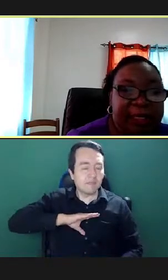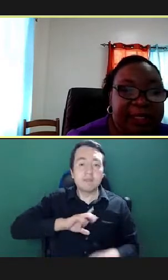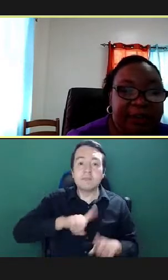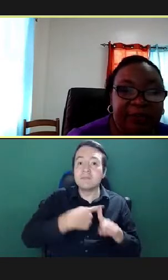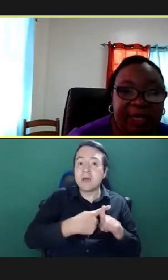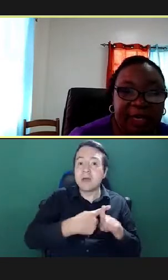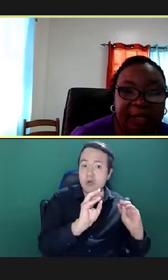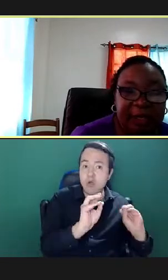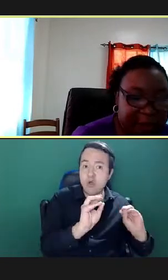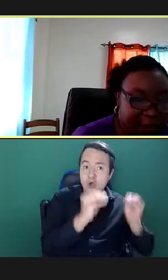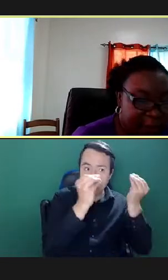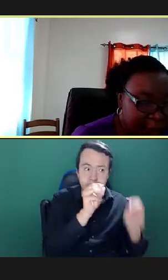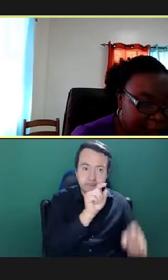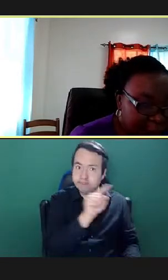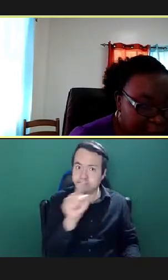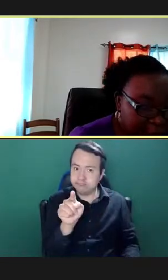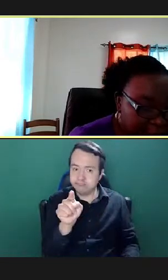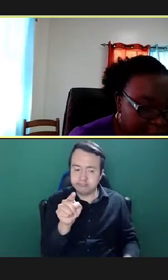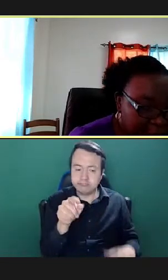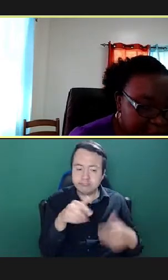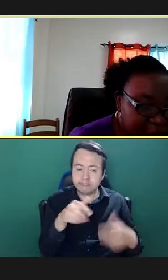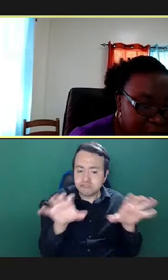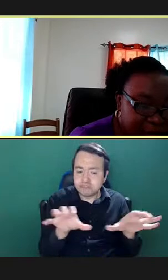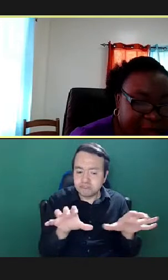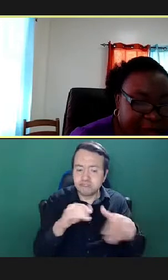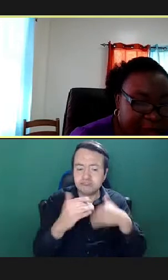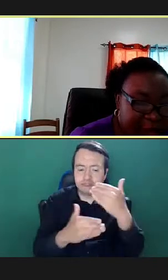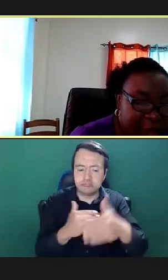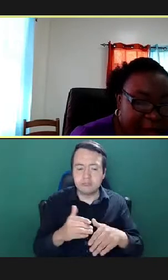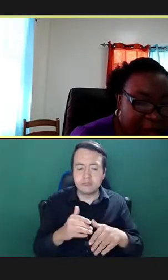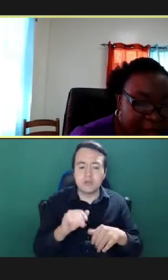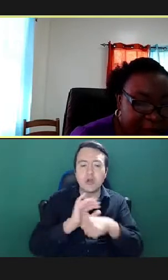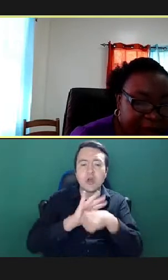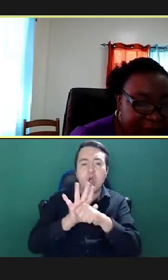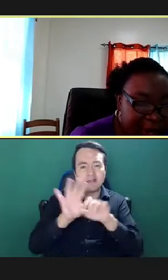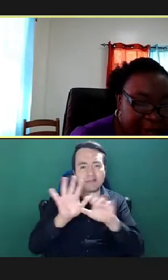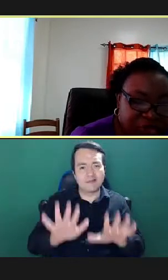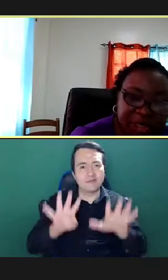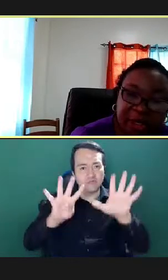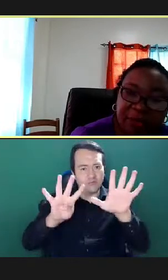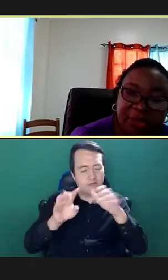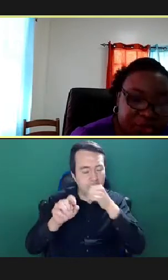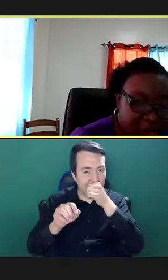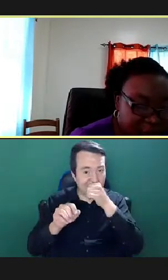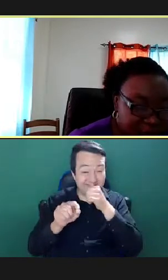And in this survey, a total of